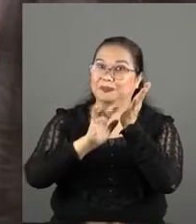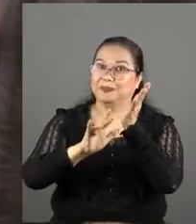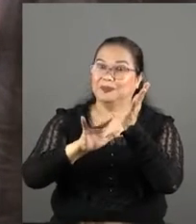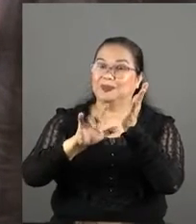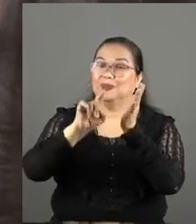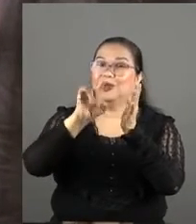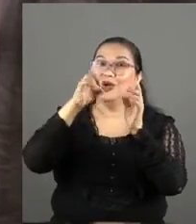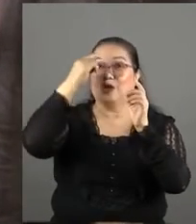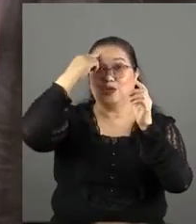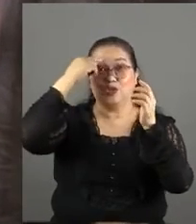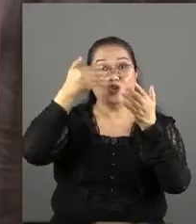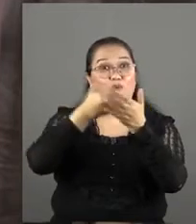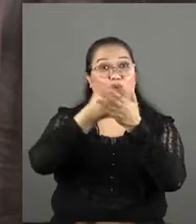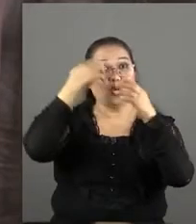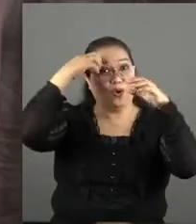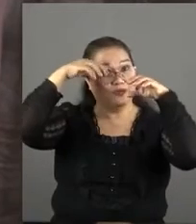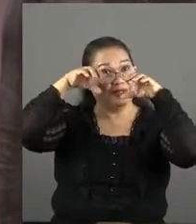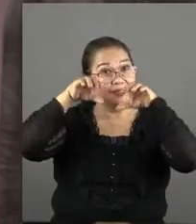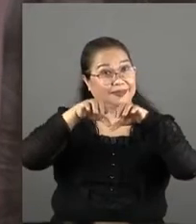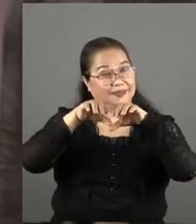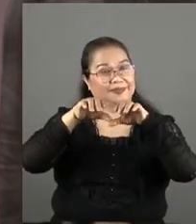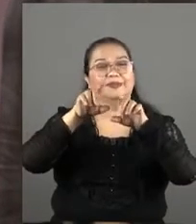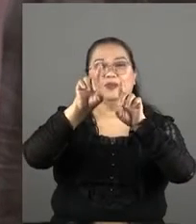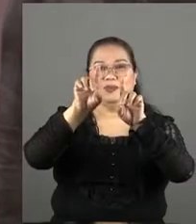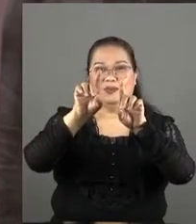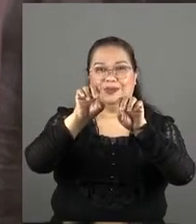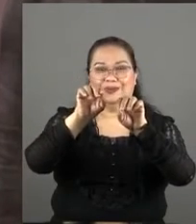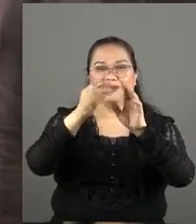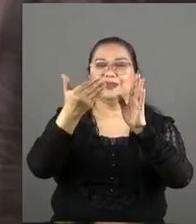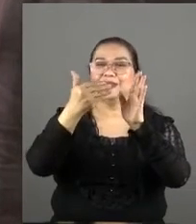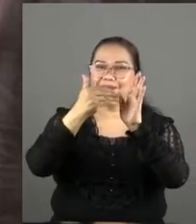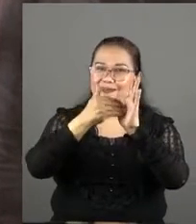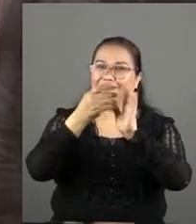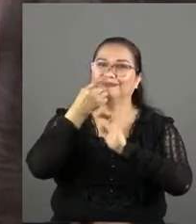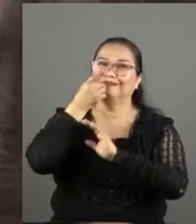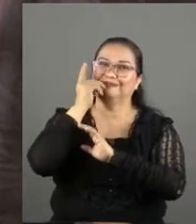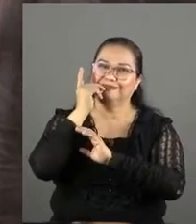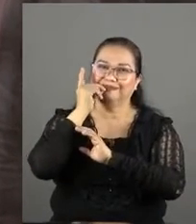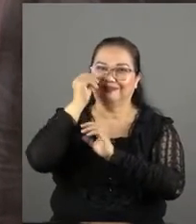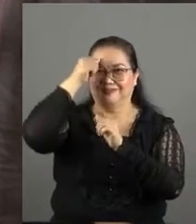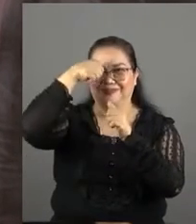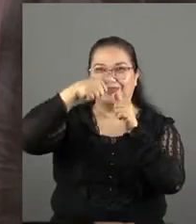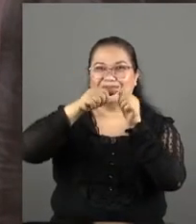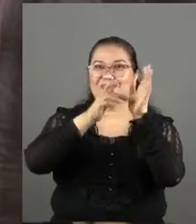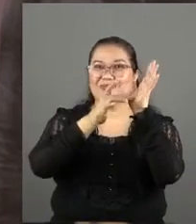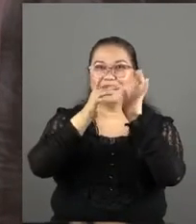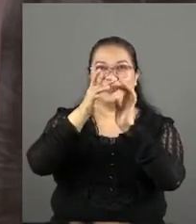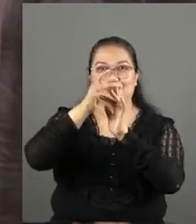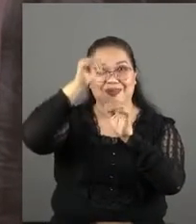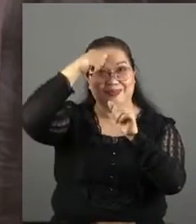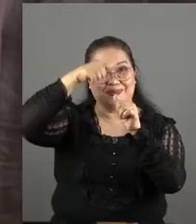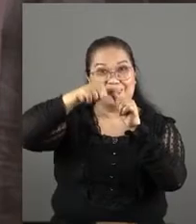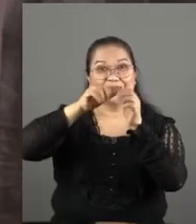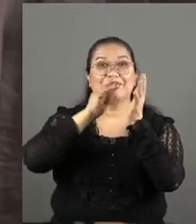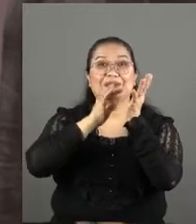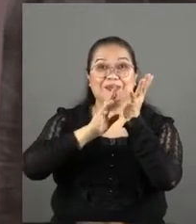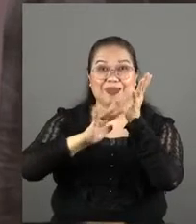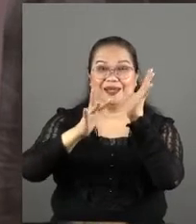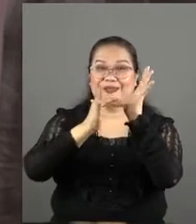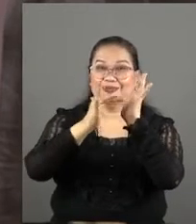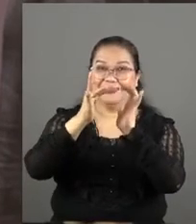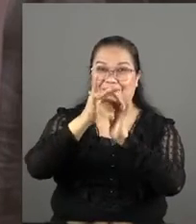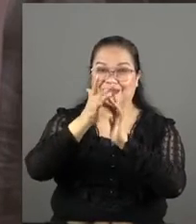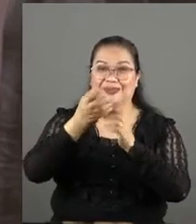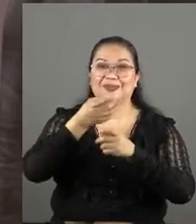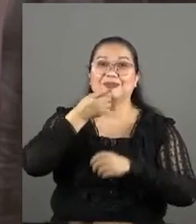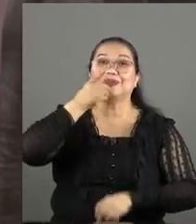new covenant. Do this as often as you drink it in remembrance of me. Let us remember the blood of Christ as